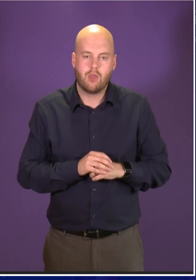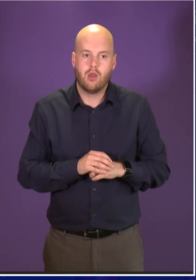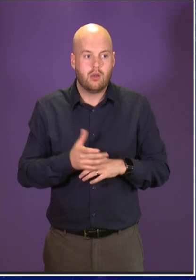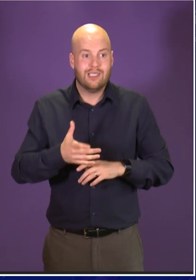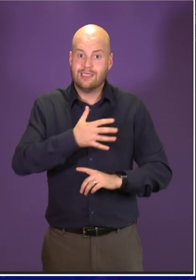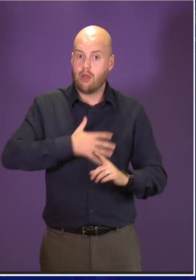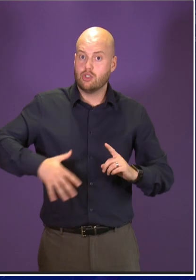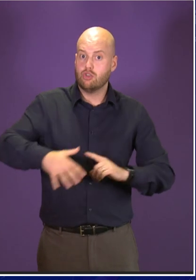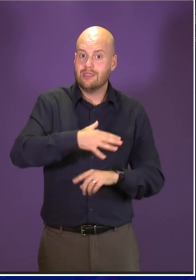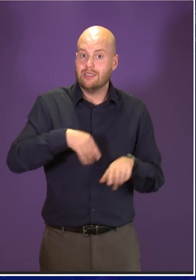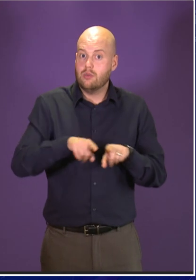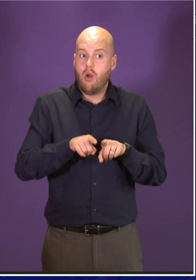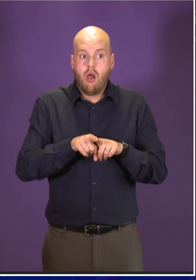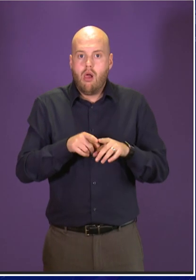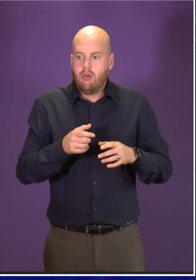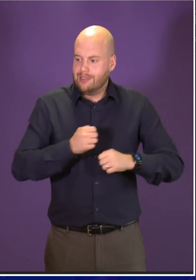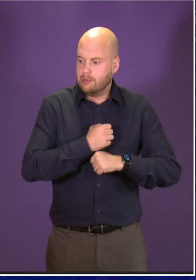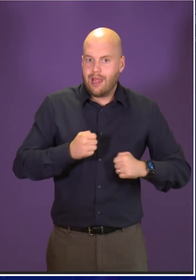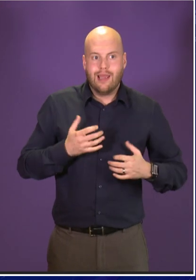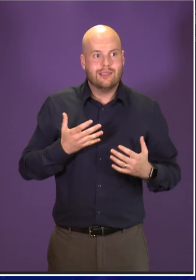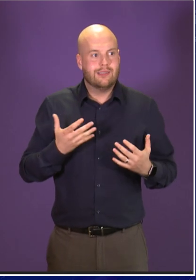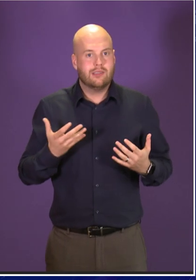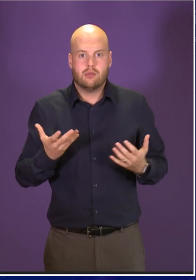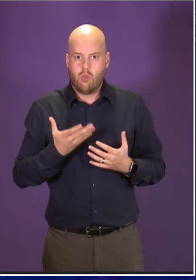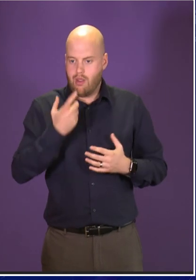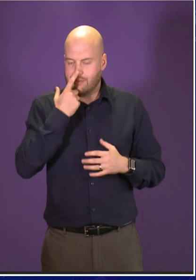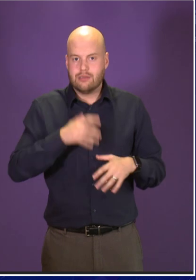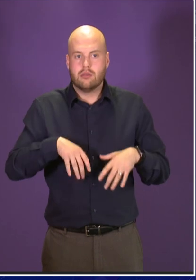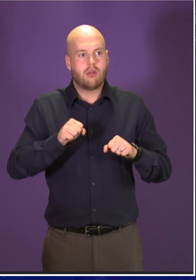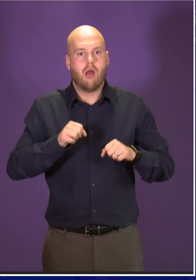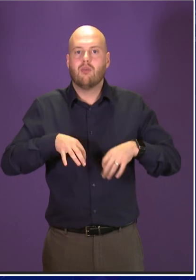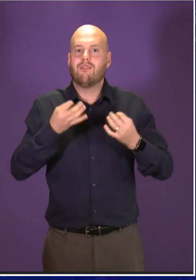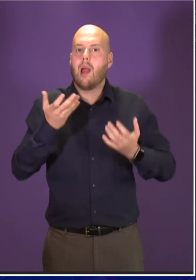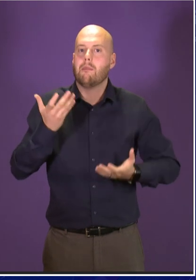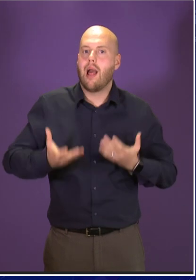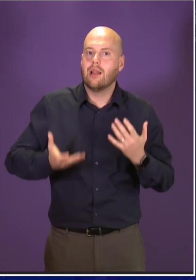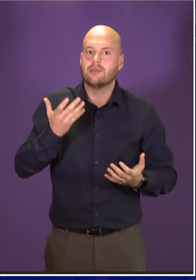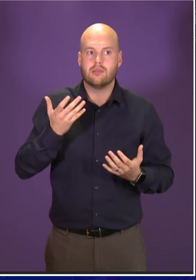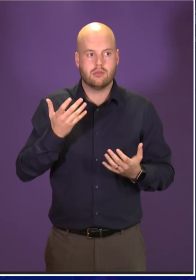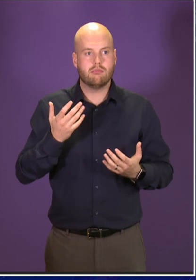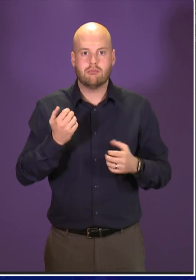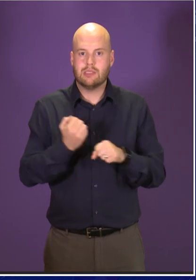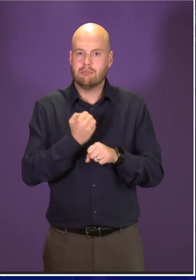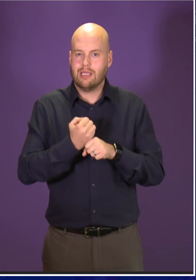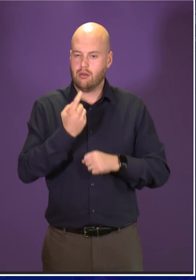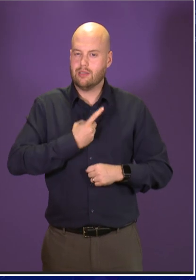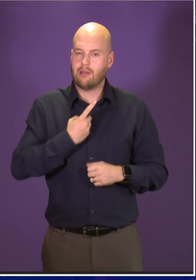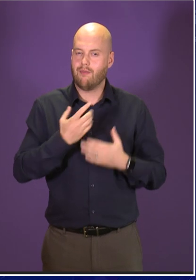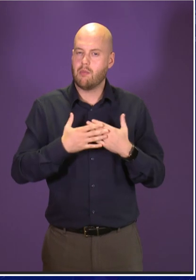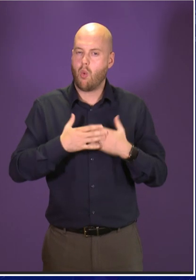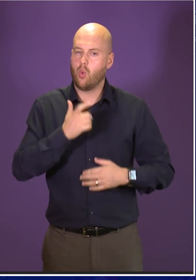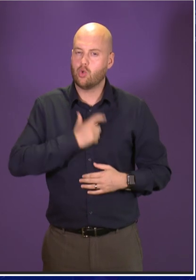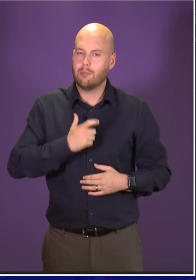and neighboring space is where we can try to reinstate this balance, making our cities more human and